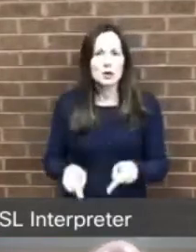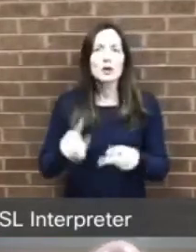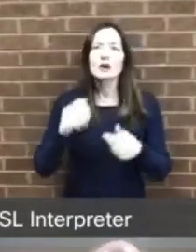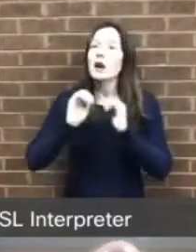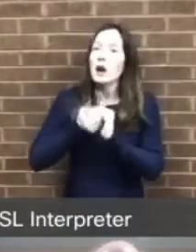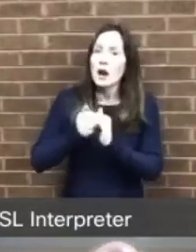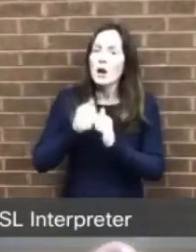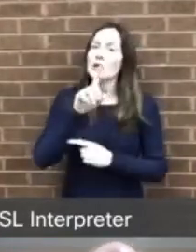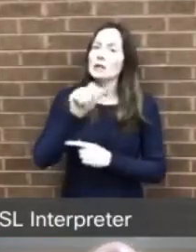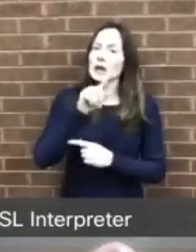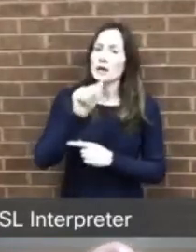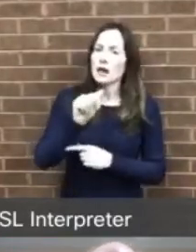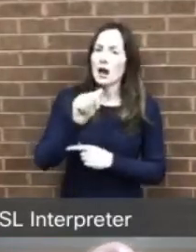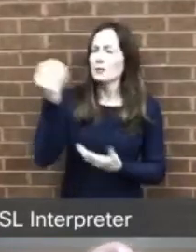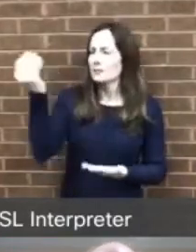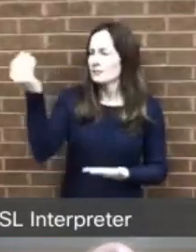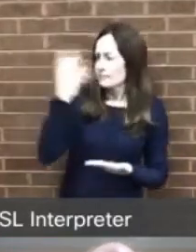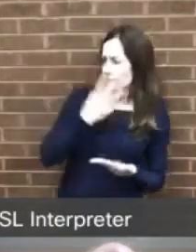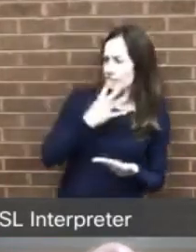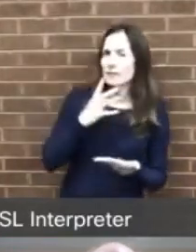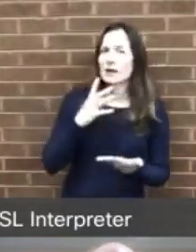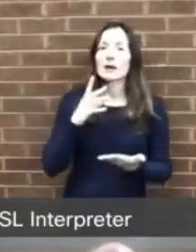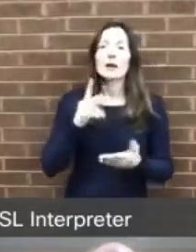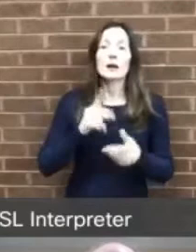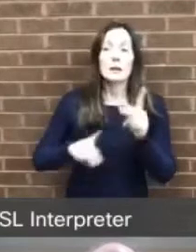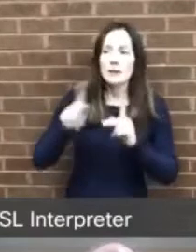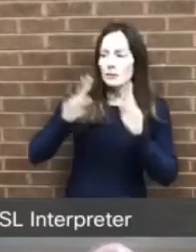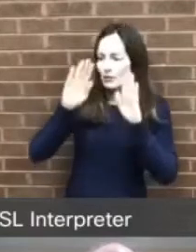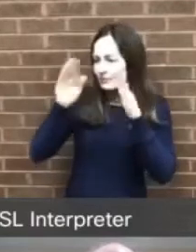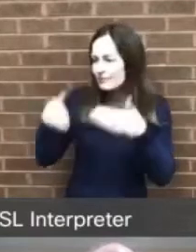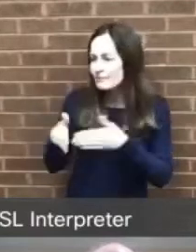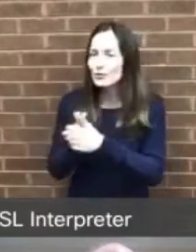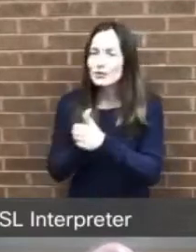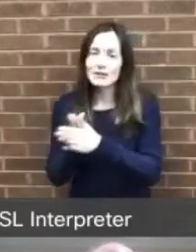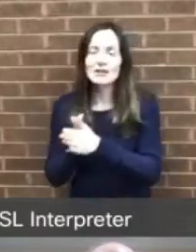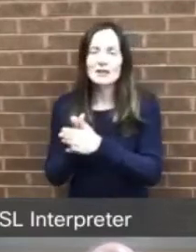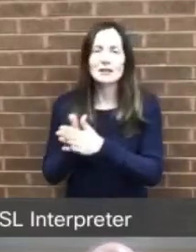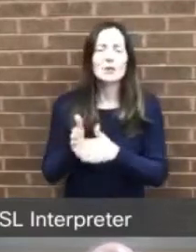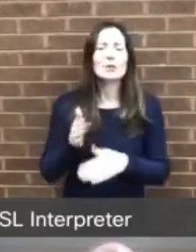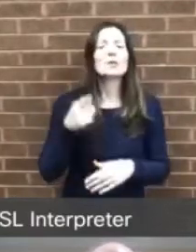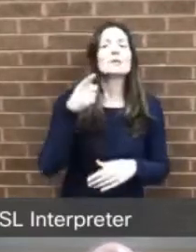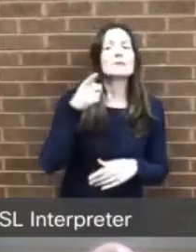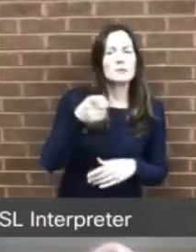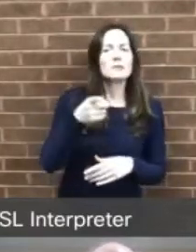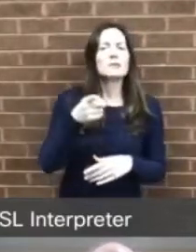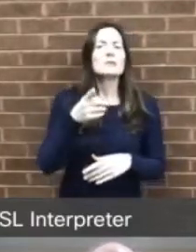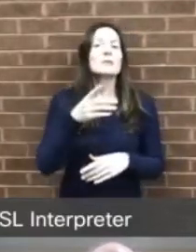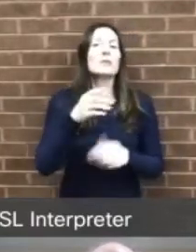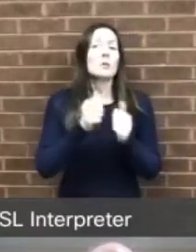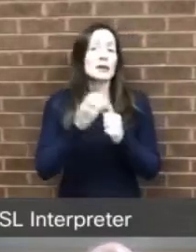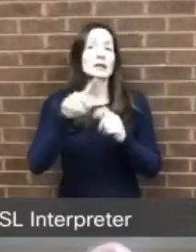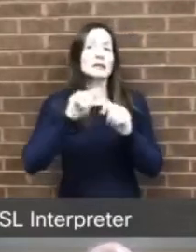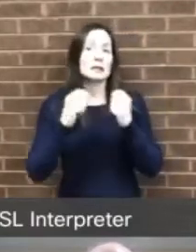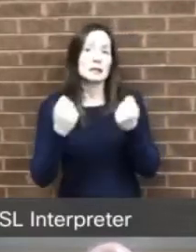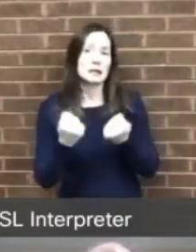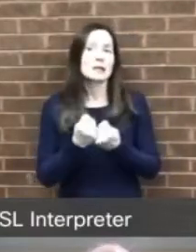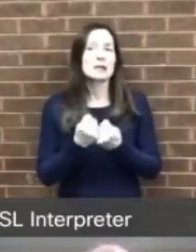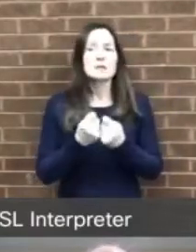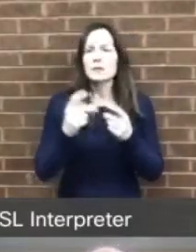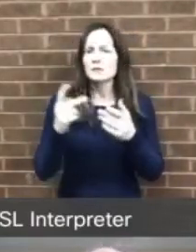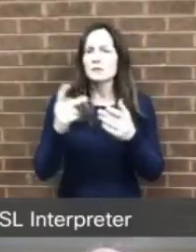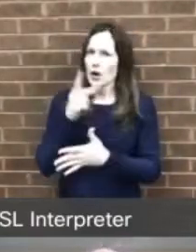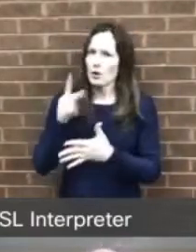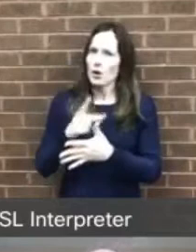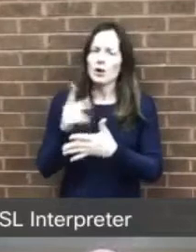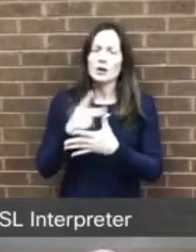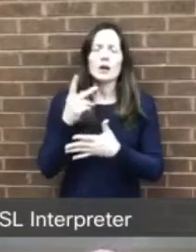and expanding opportunity for all. Since taking office, he and his team have prioritized growing ready and successful students, fostering